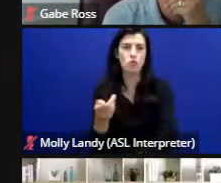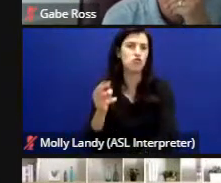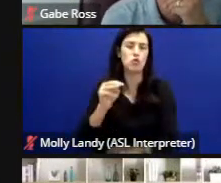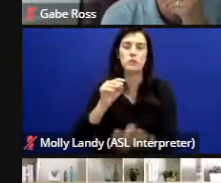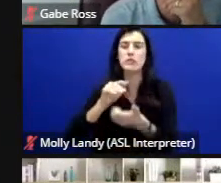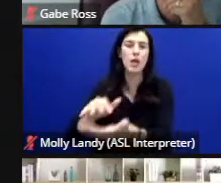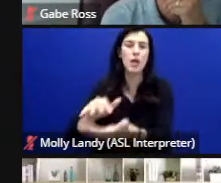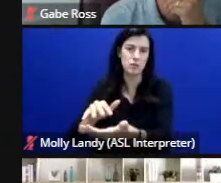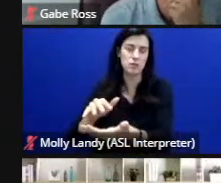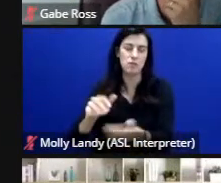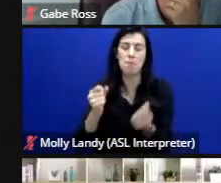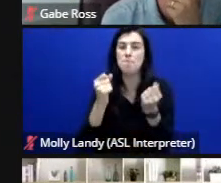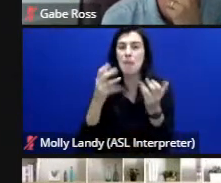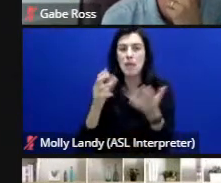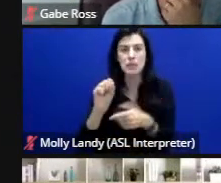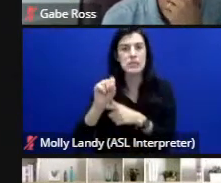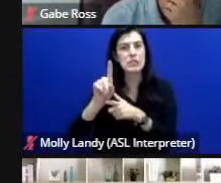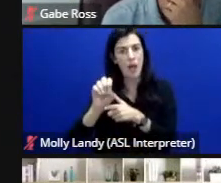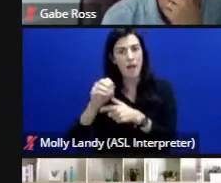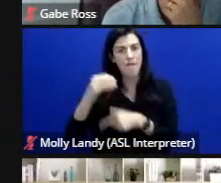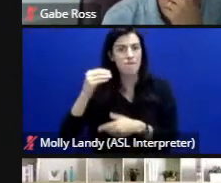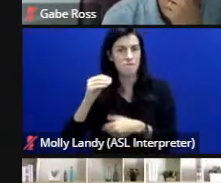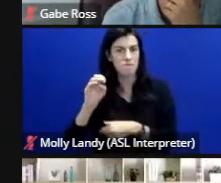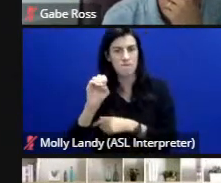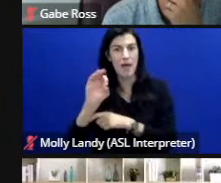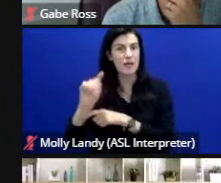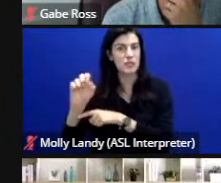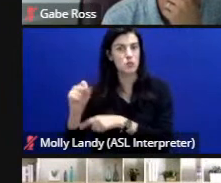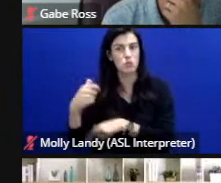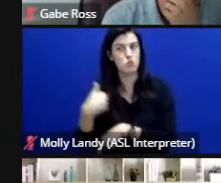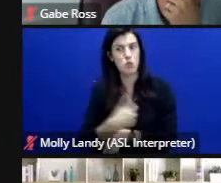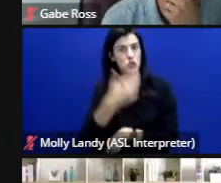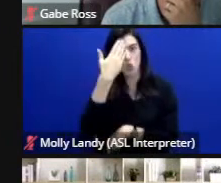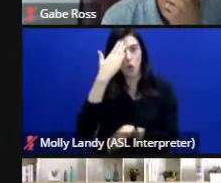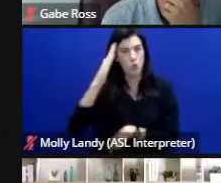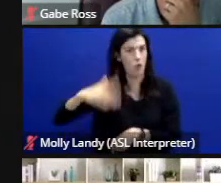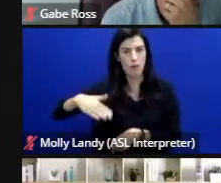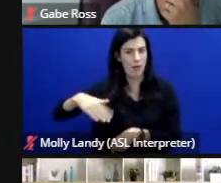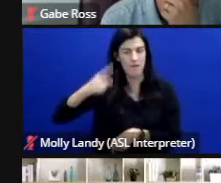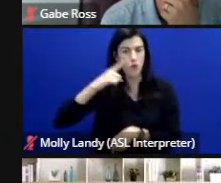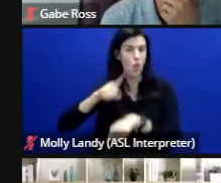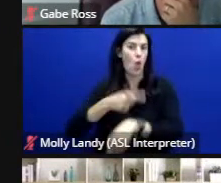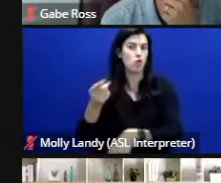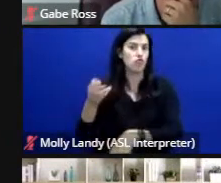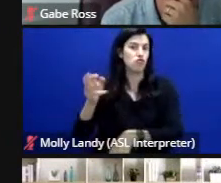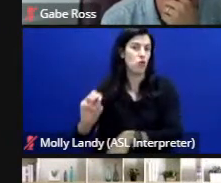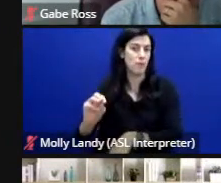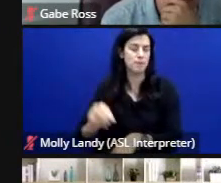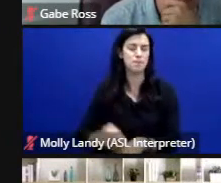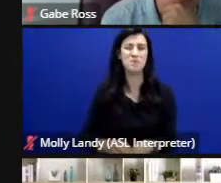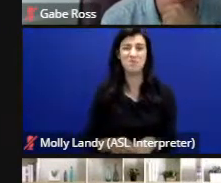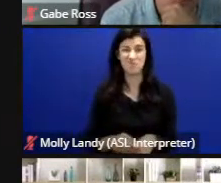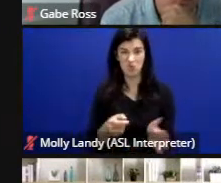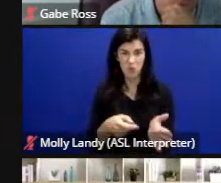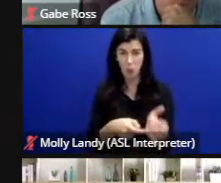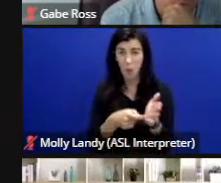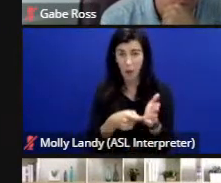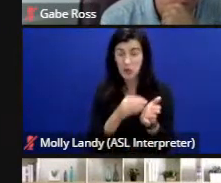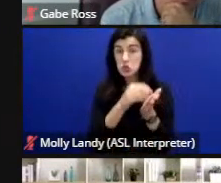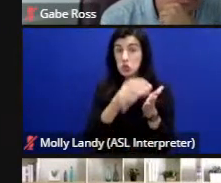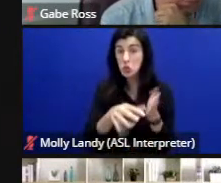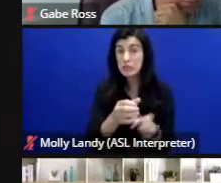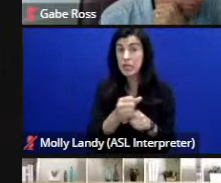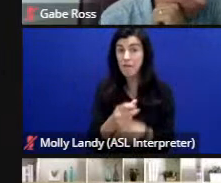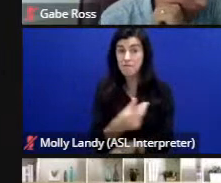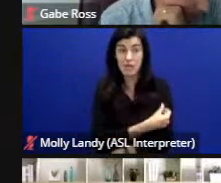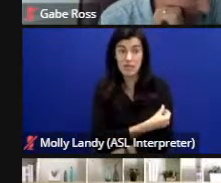about yet. Requiring, as the district, our students and our staff to be vaccinated for an experimental thing seems